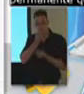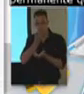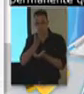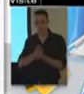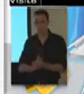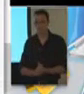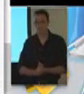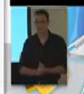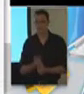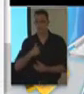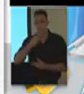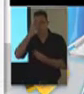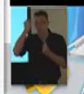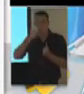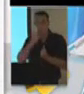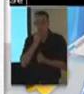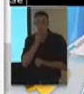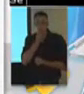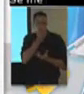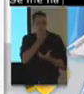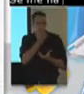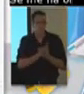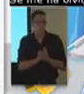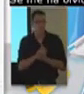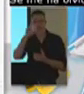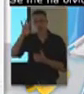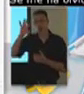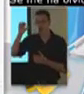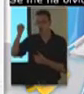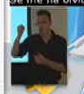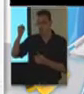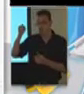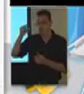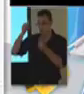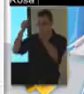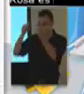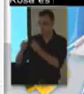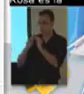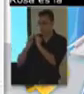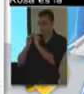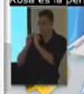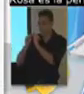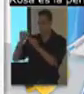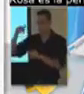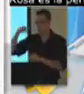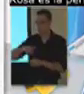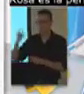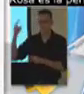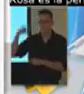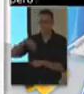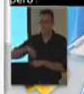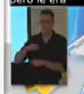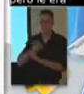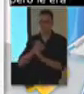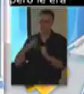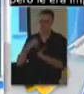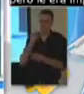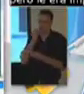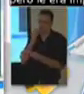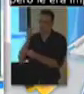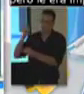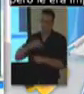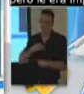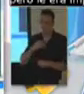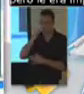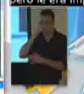display or a constant kind of exhibition. Rosa Regatos, the person who prepared the poster, was going to talk to you about it, but unfortunately